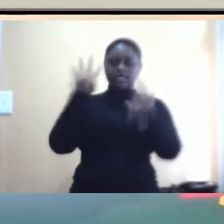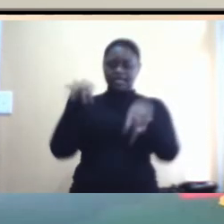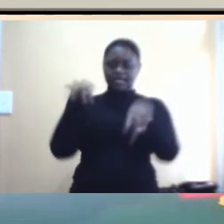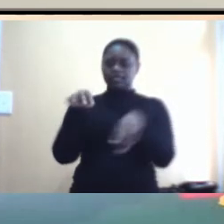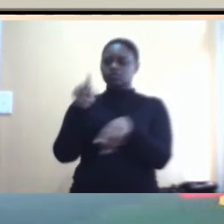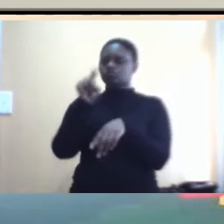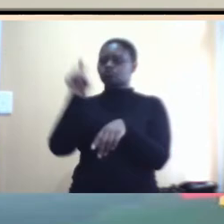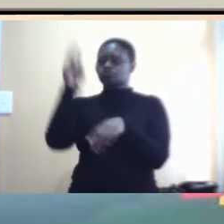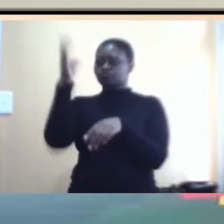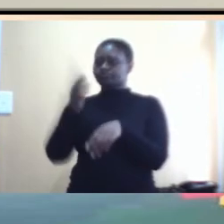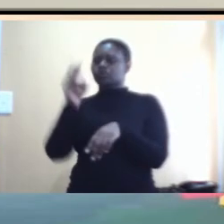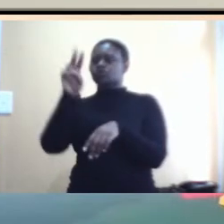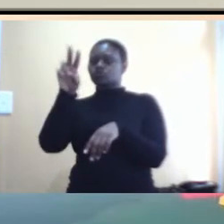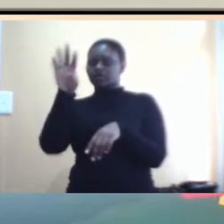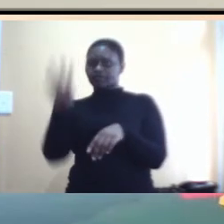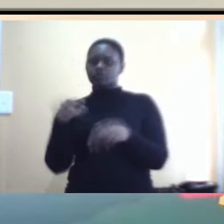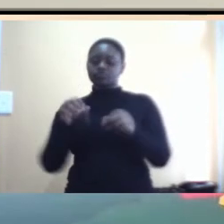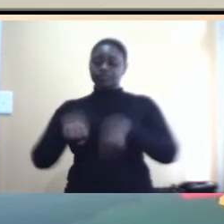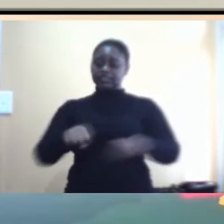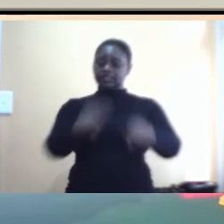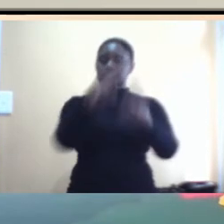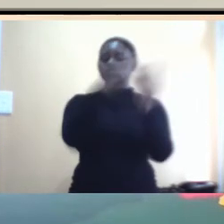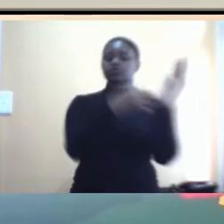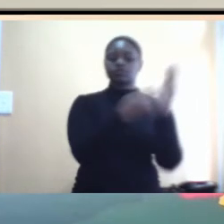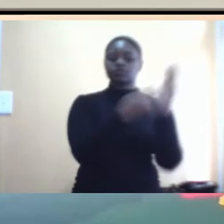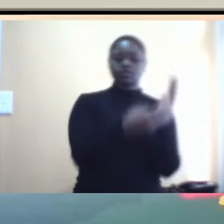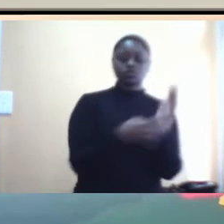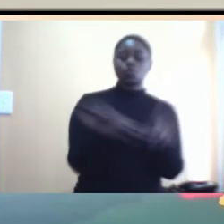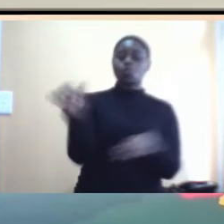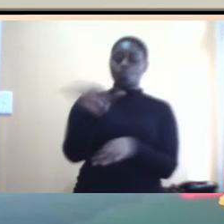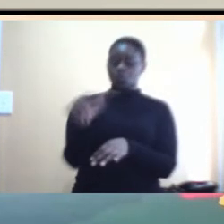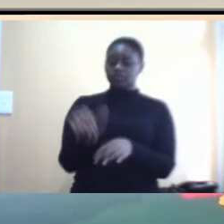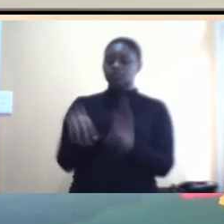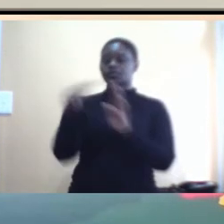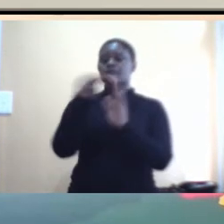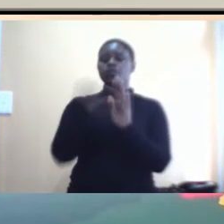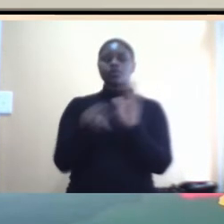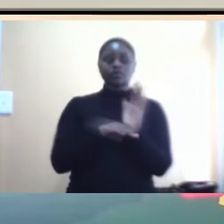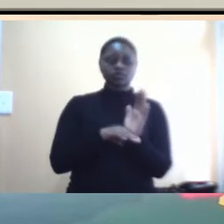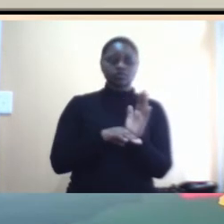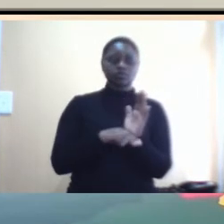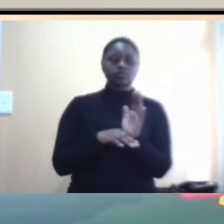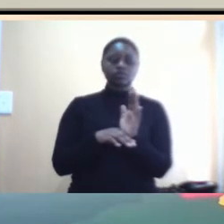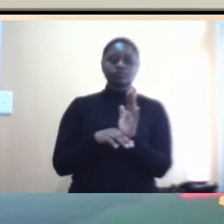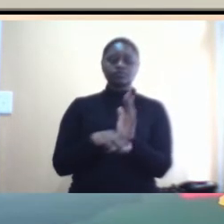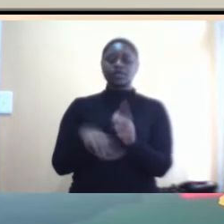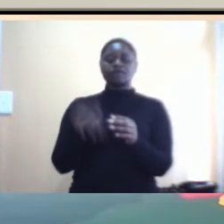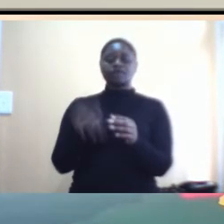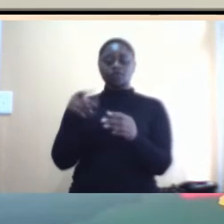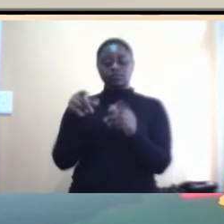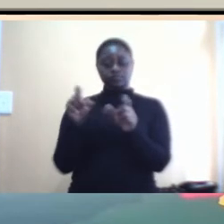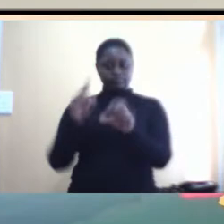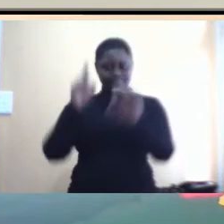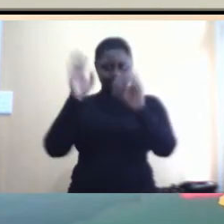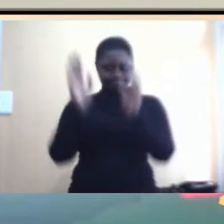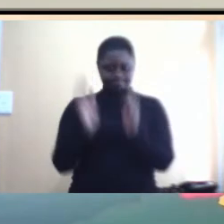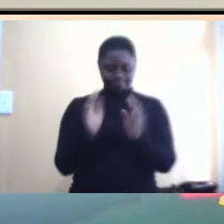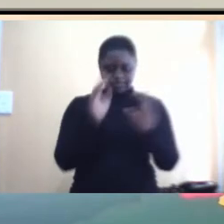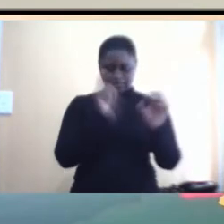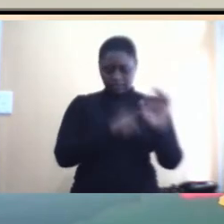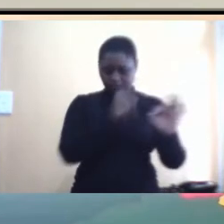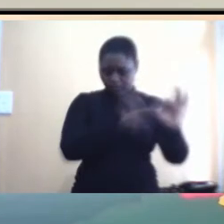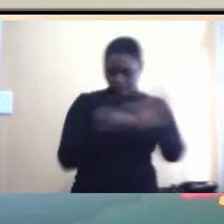2019-2024 medium-term strategic framework, which outlines the program of action for this term.